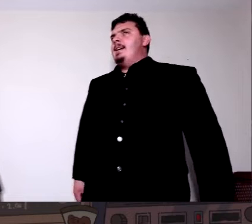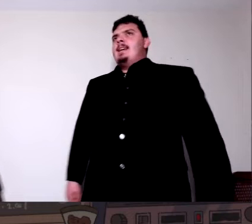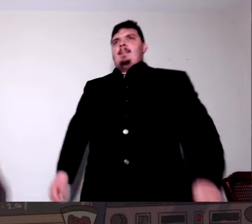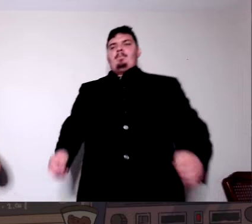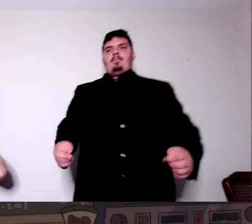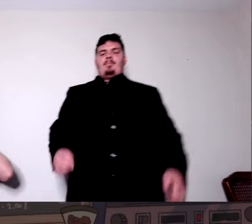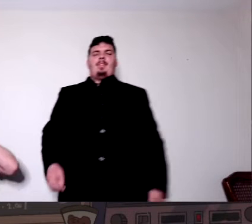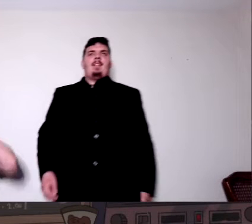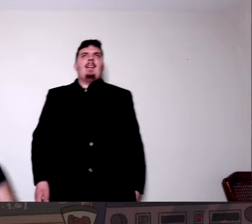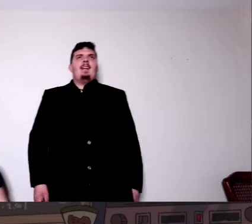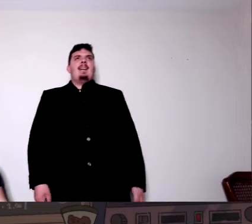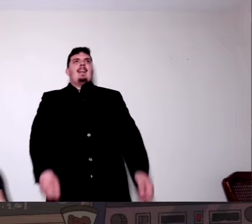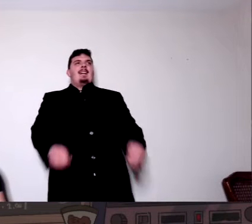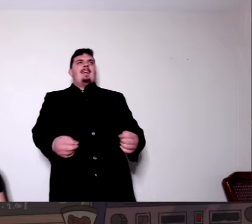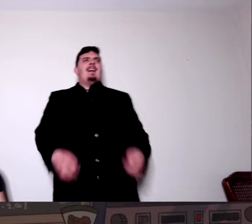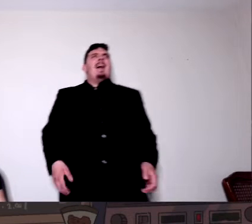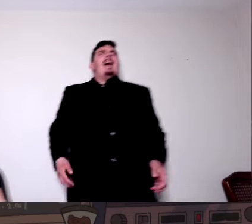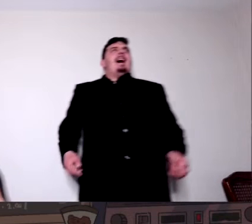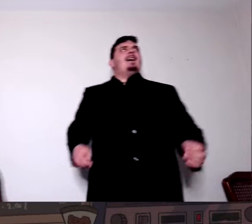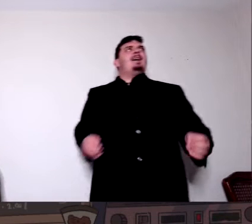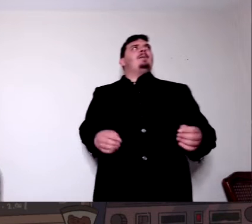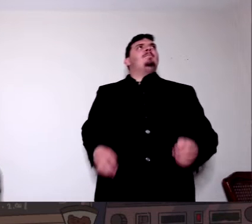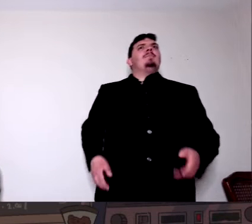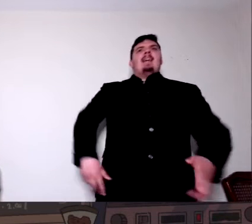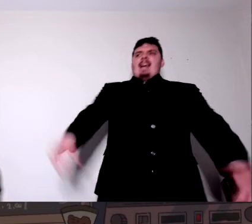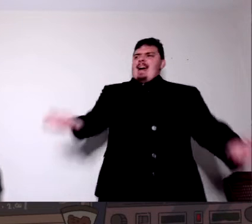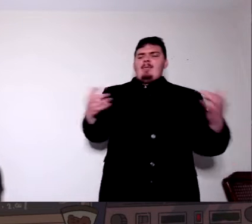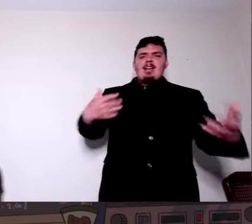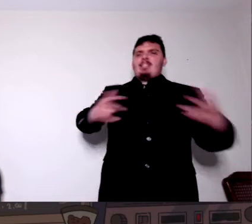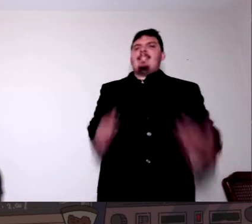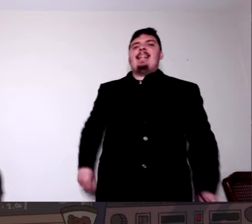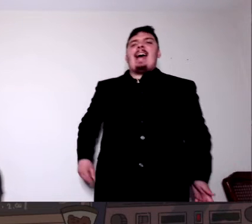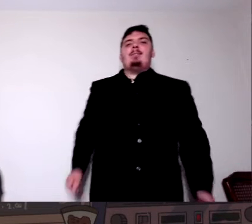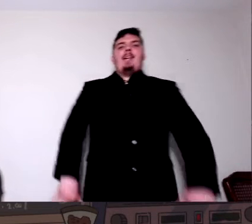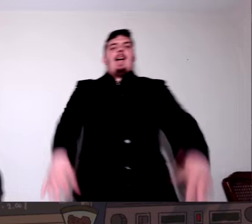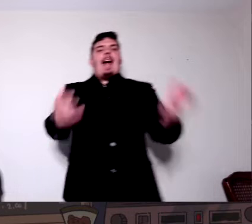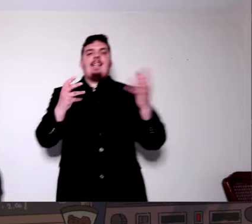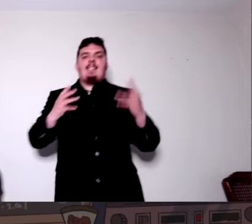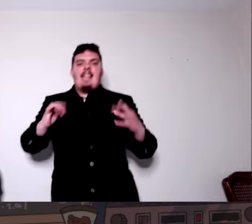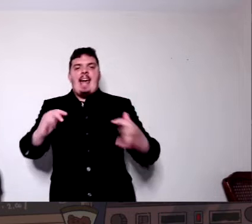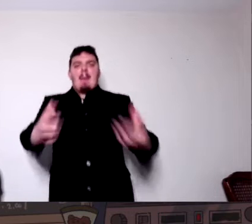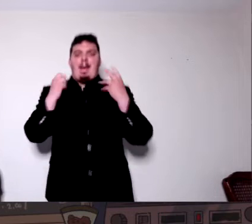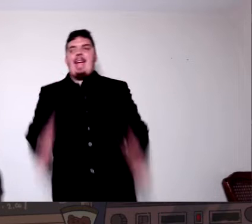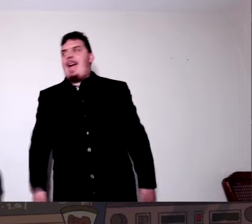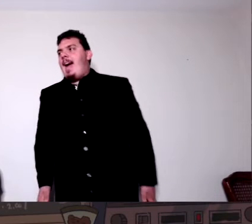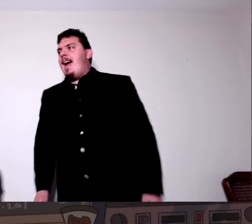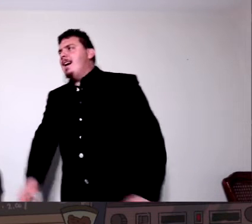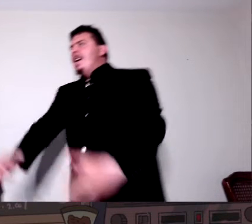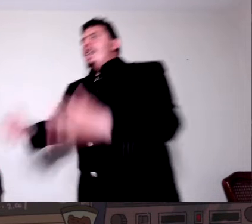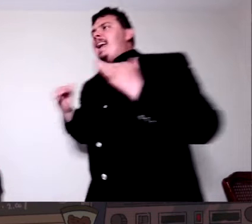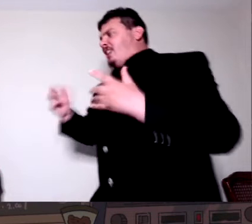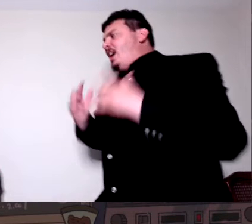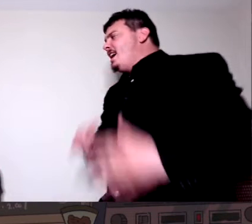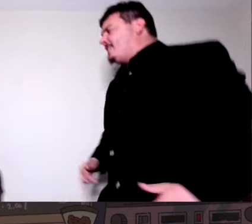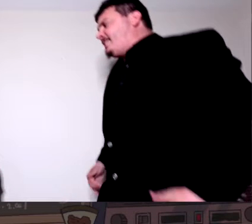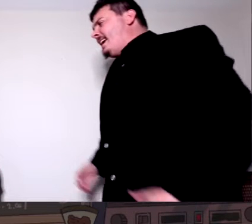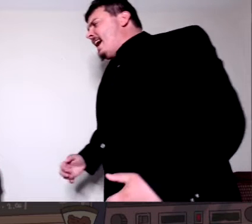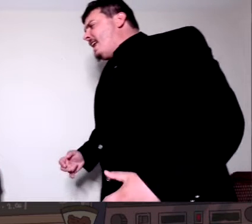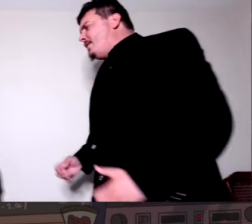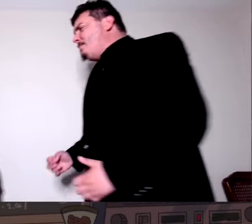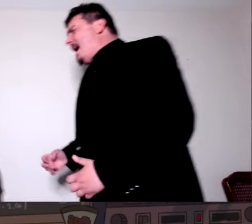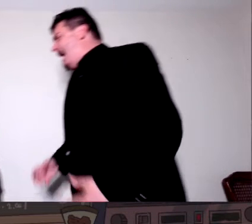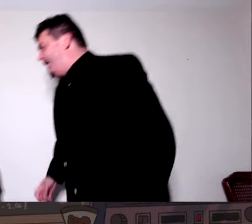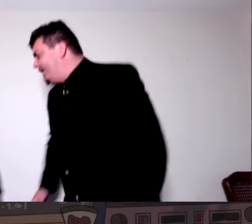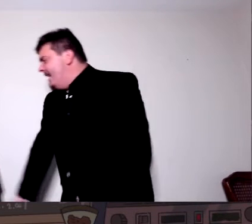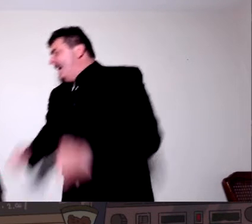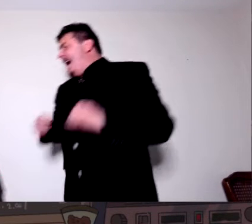here. I feel him in my hand. I wish little daddy was here. I could see that pink hair, that tongue sticking